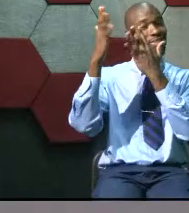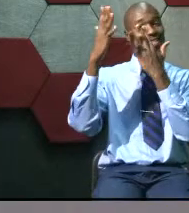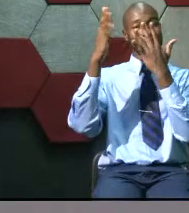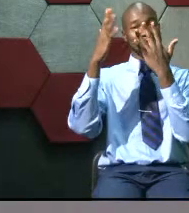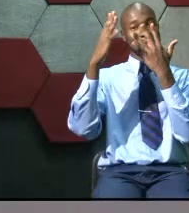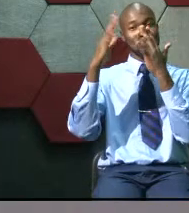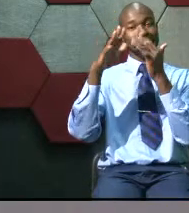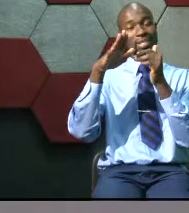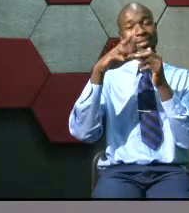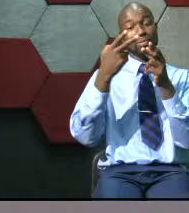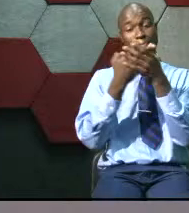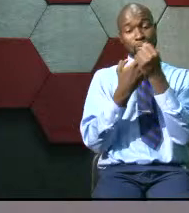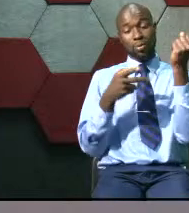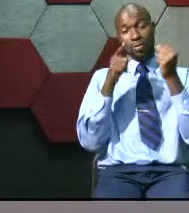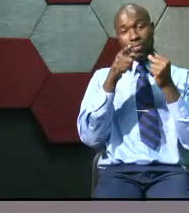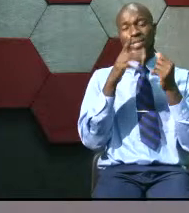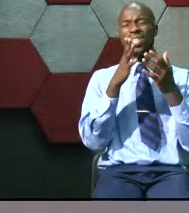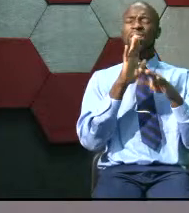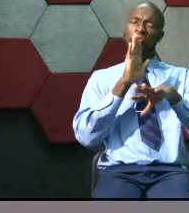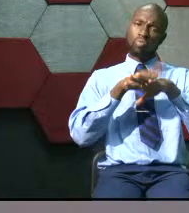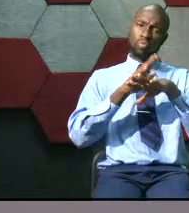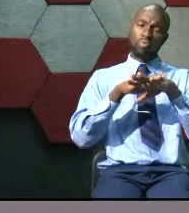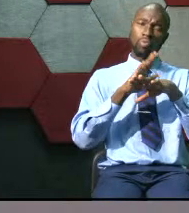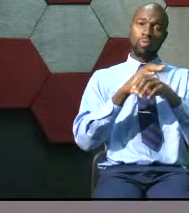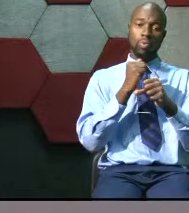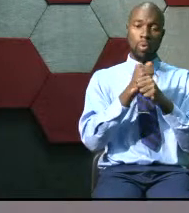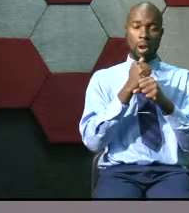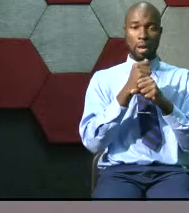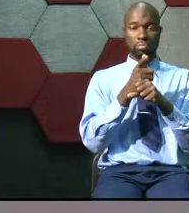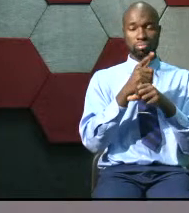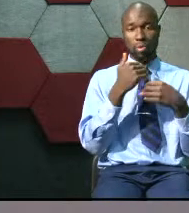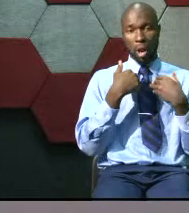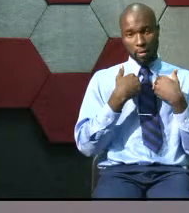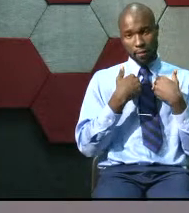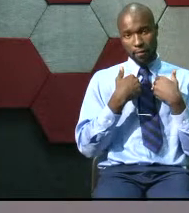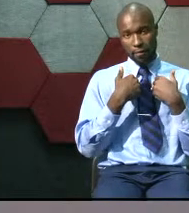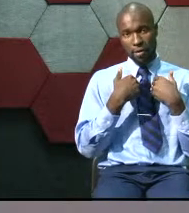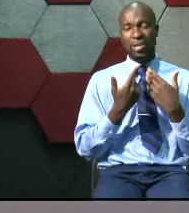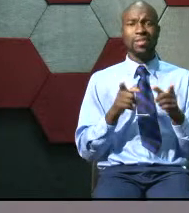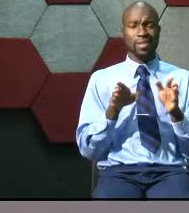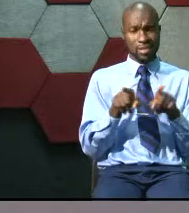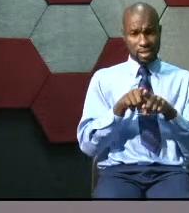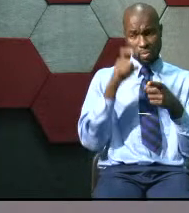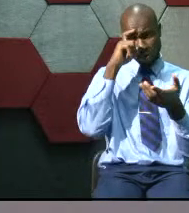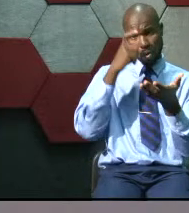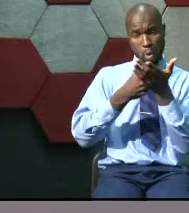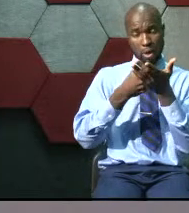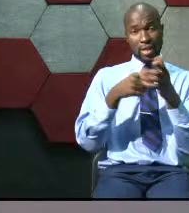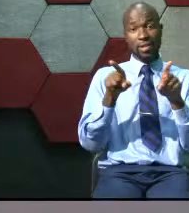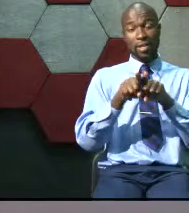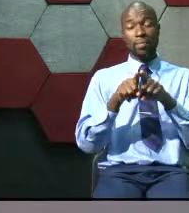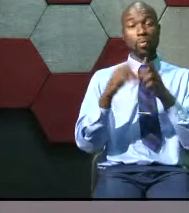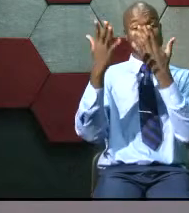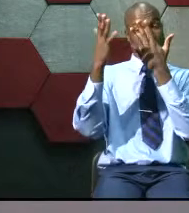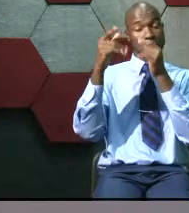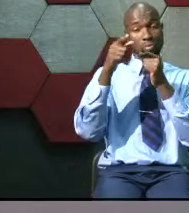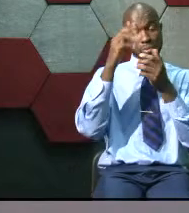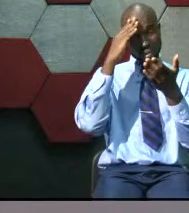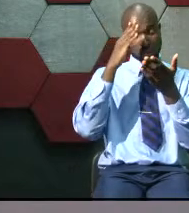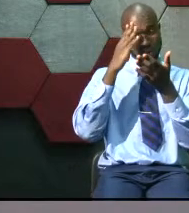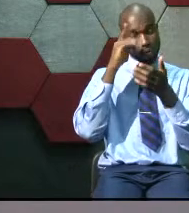Congratulations, Ashley and Yorita. That was an incredible project, and we recognize and acknowledge you for that